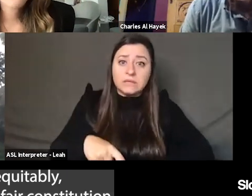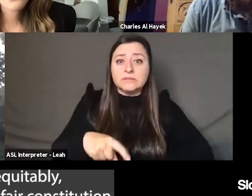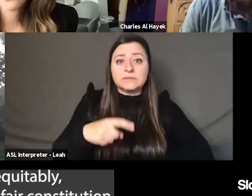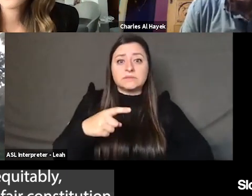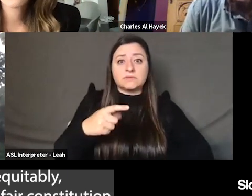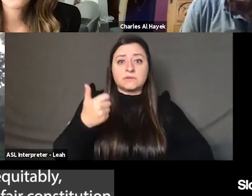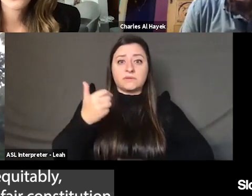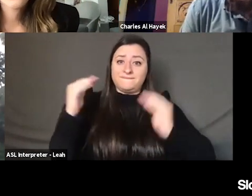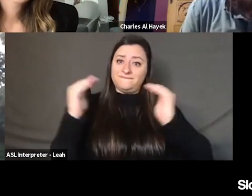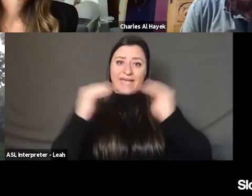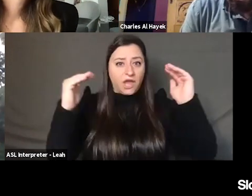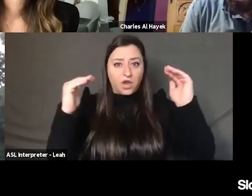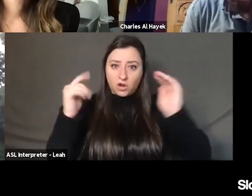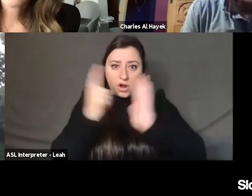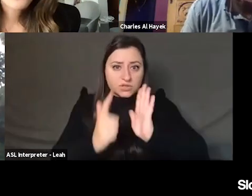equitably under a fair constitution.